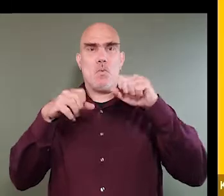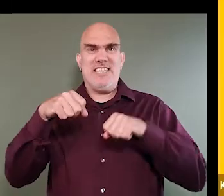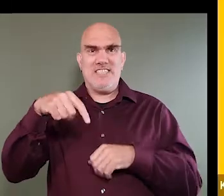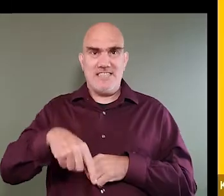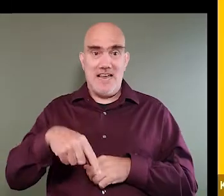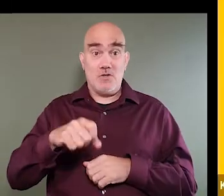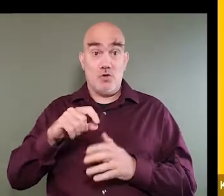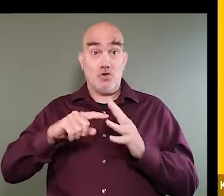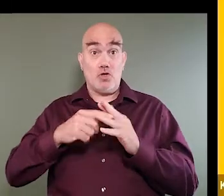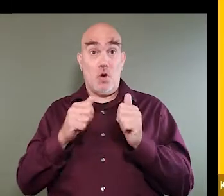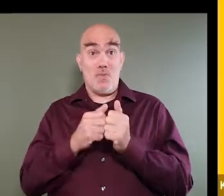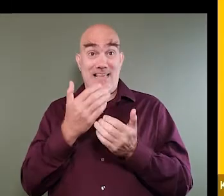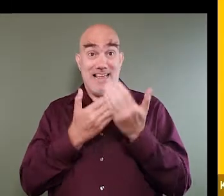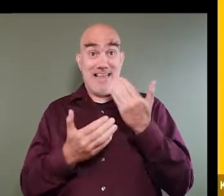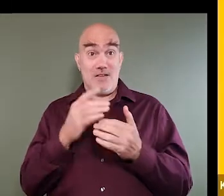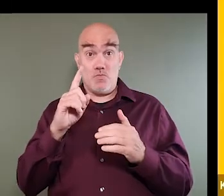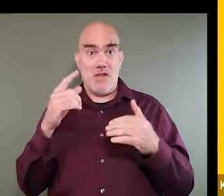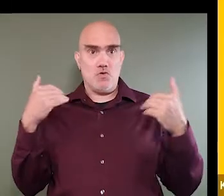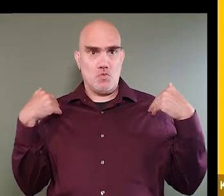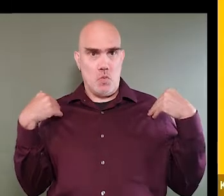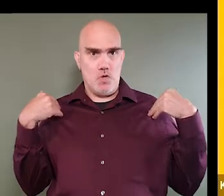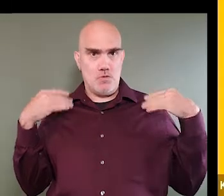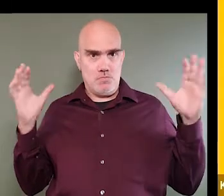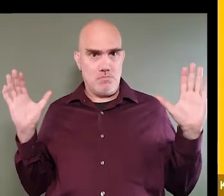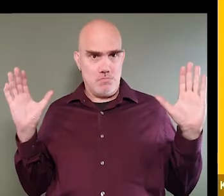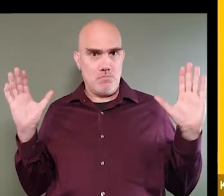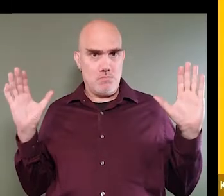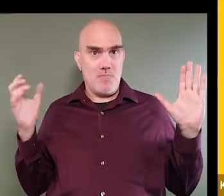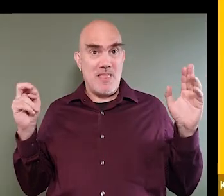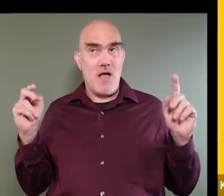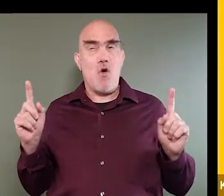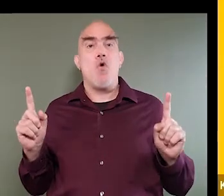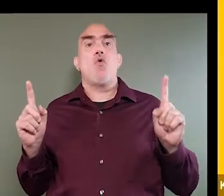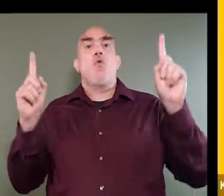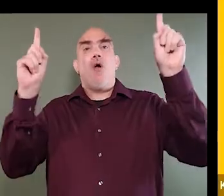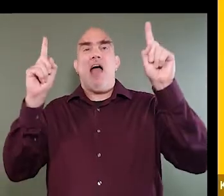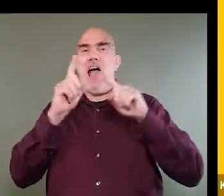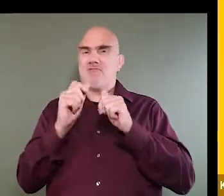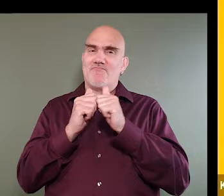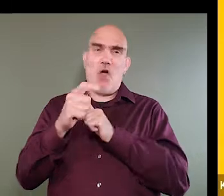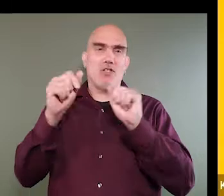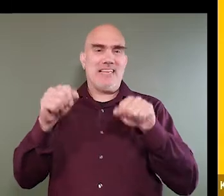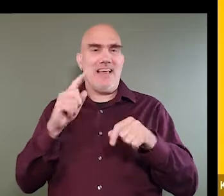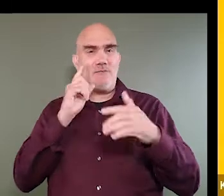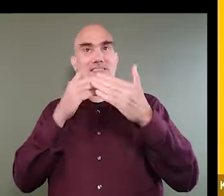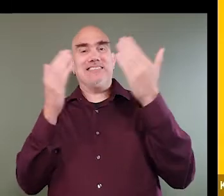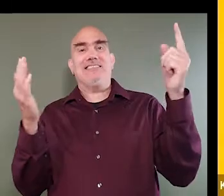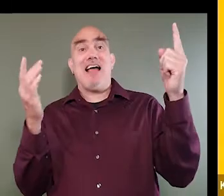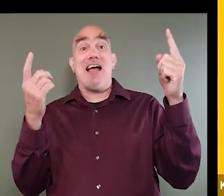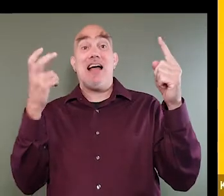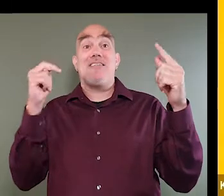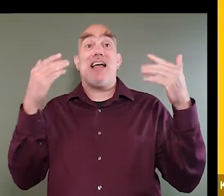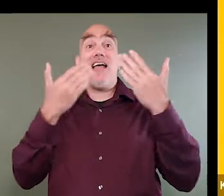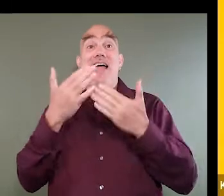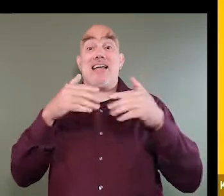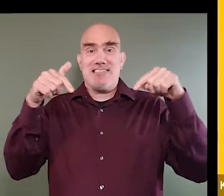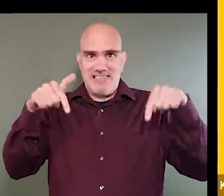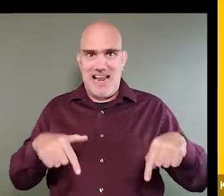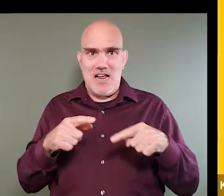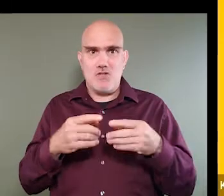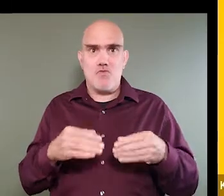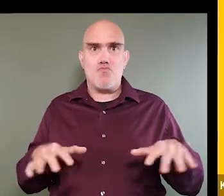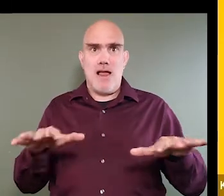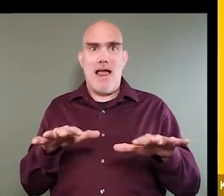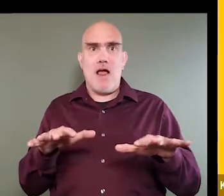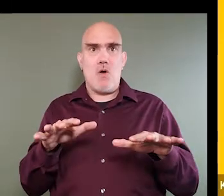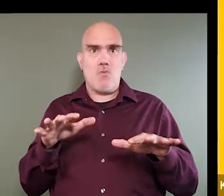hands right at our shoulders. Everybody's going to reach up as high as they can to the sky. Bring both hands down to the ground,